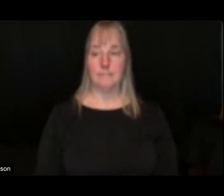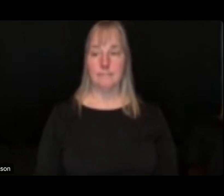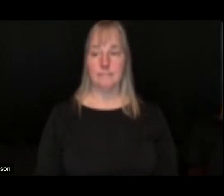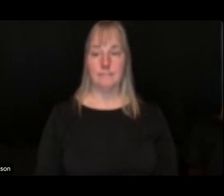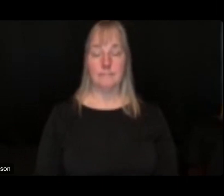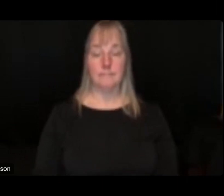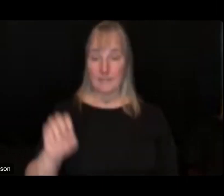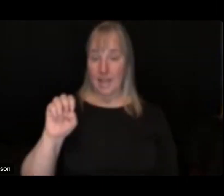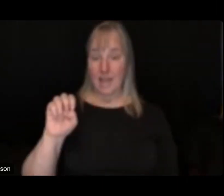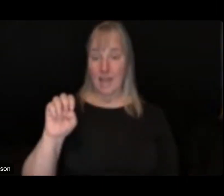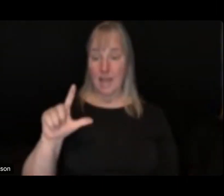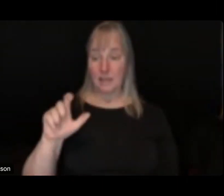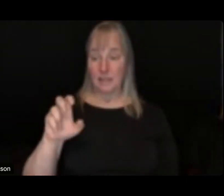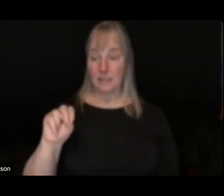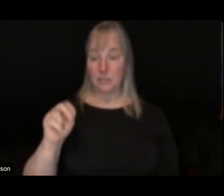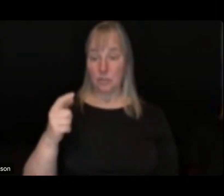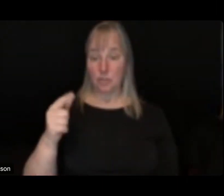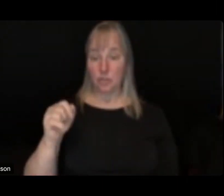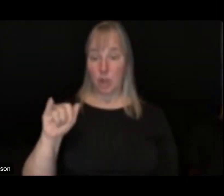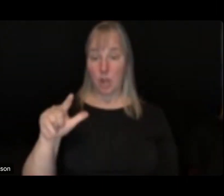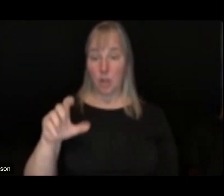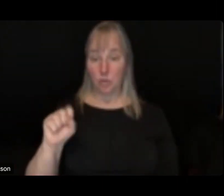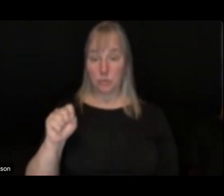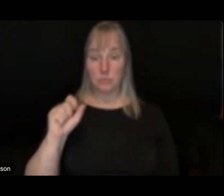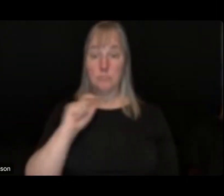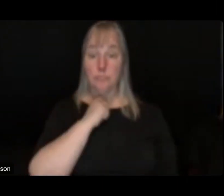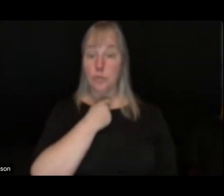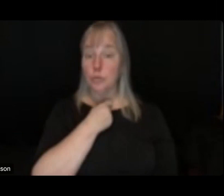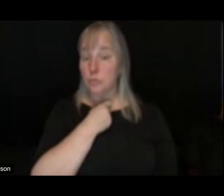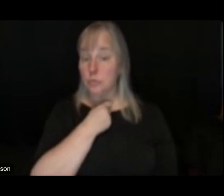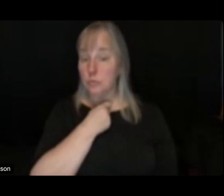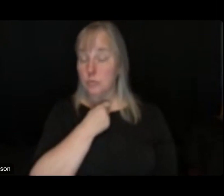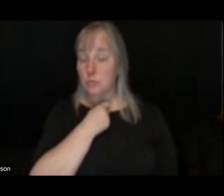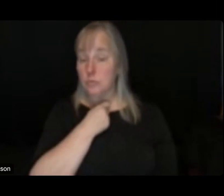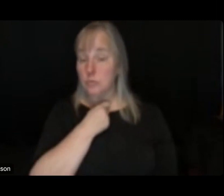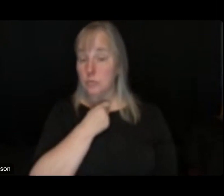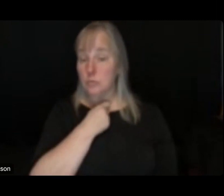Alan Giles, I think you are unmuted. Do you try to ask a question?